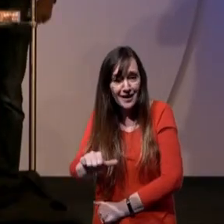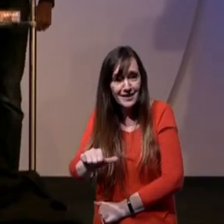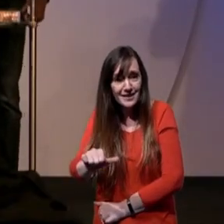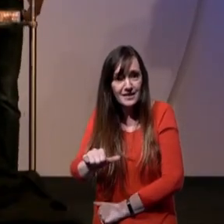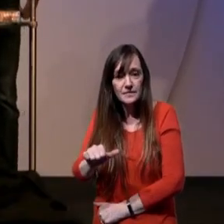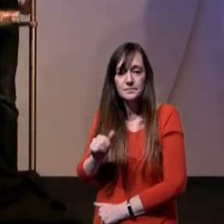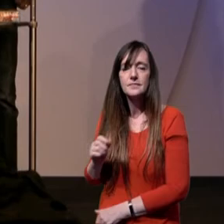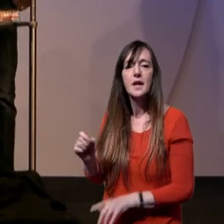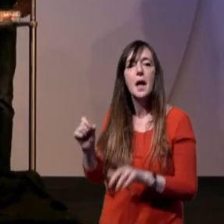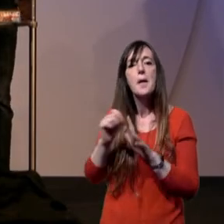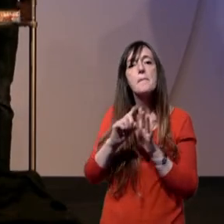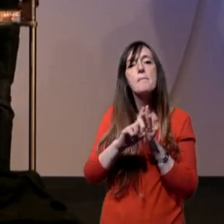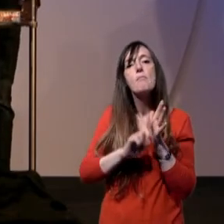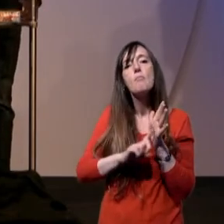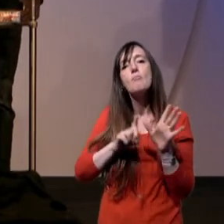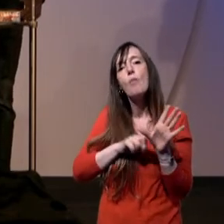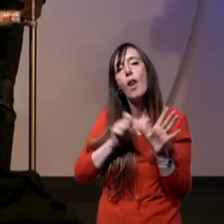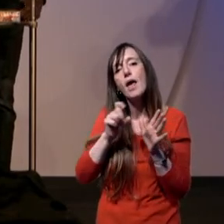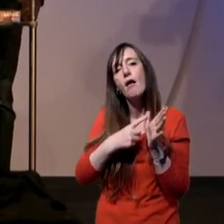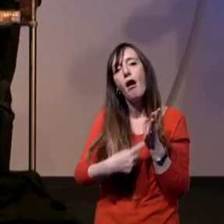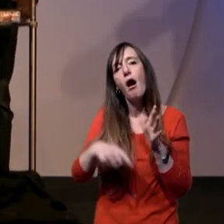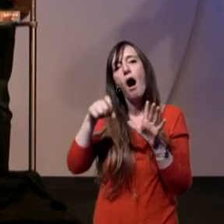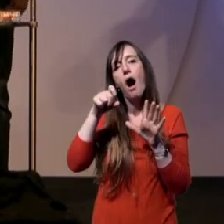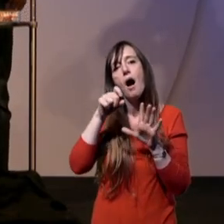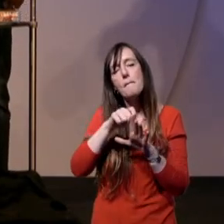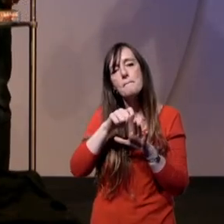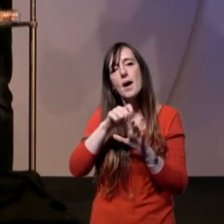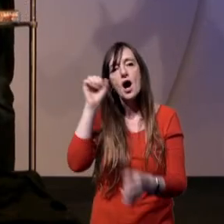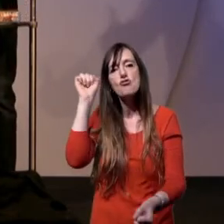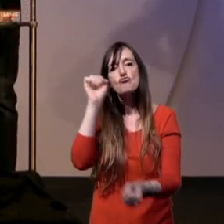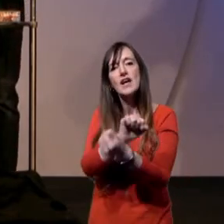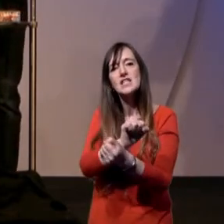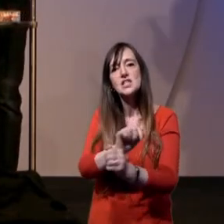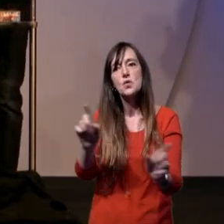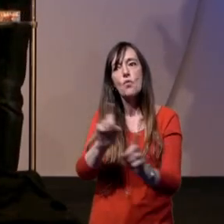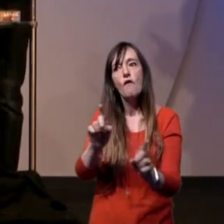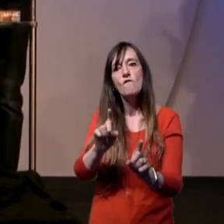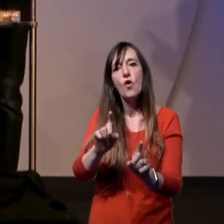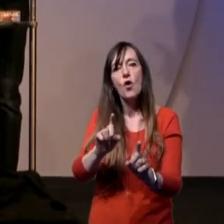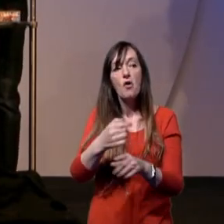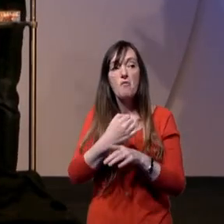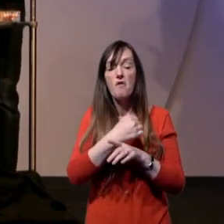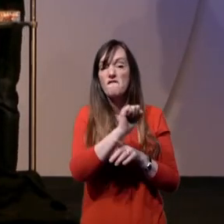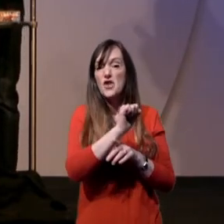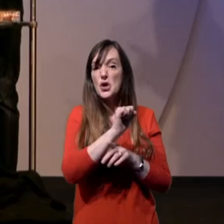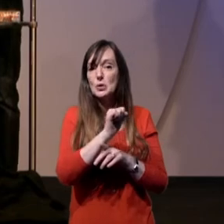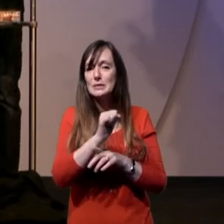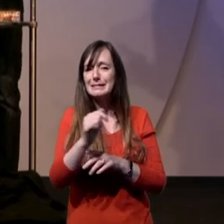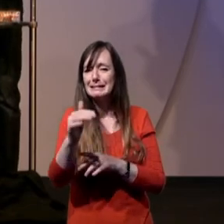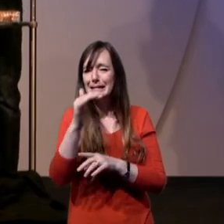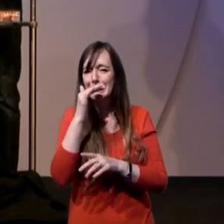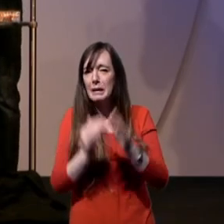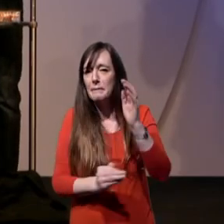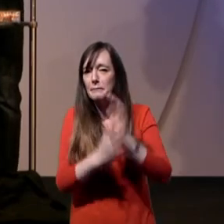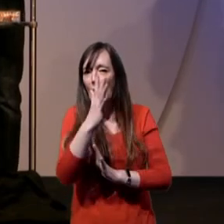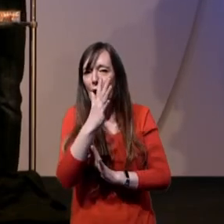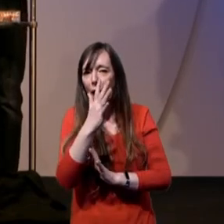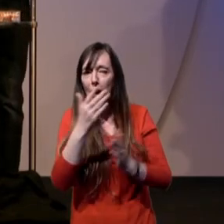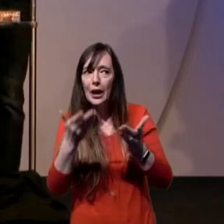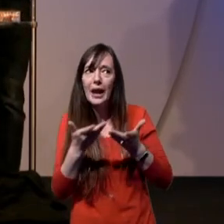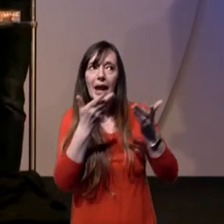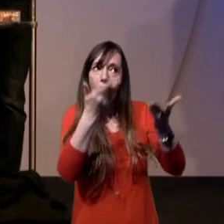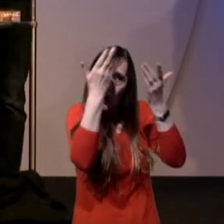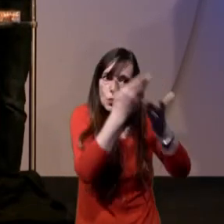Polycarp was arrested for not burning incense to these imperial